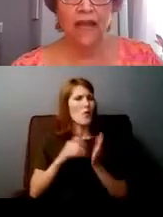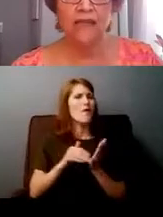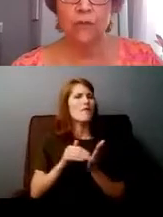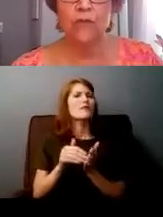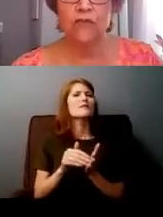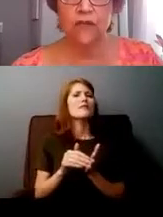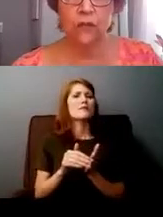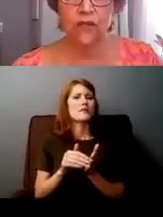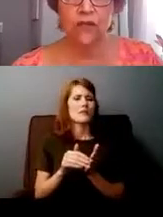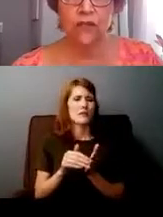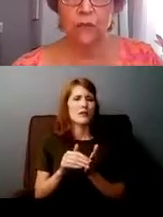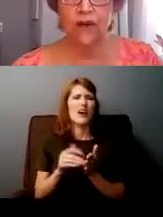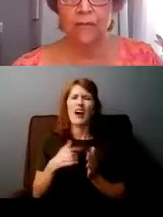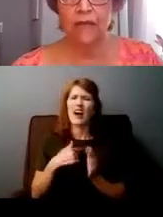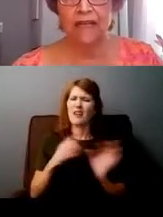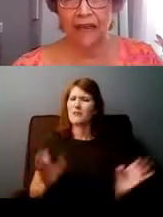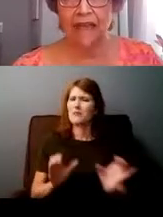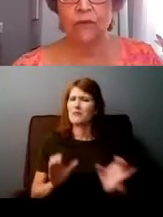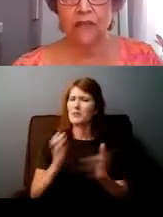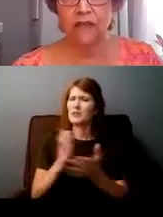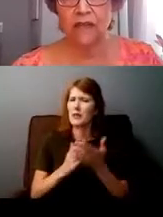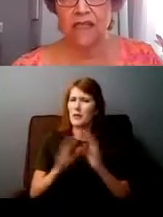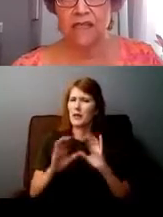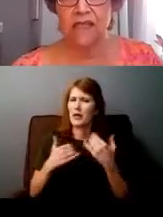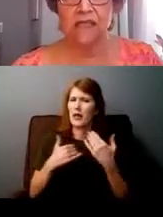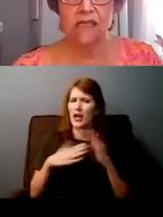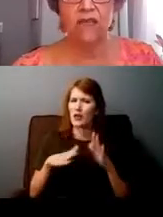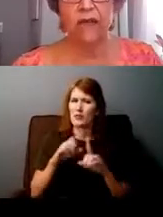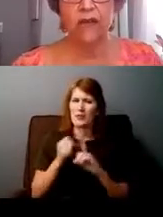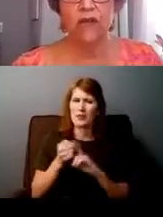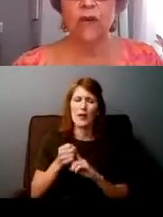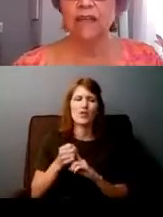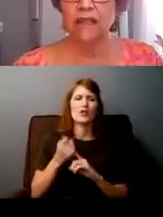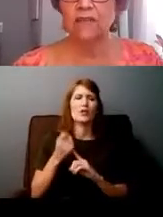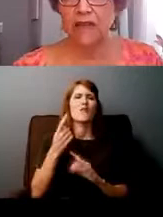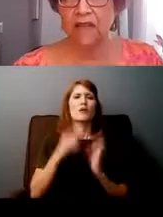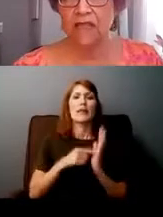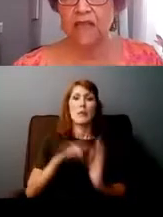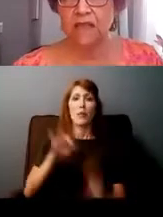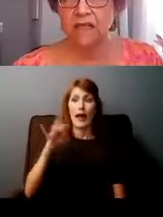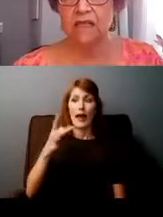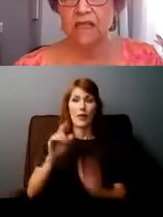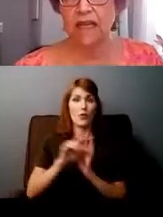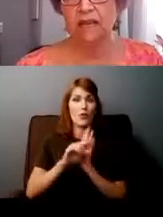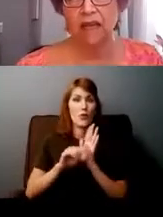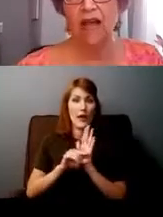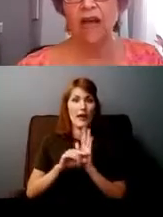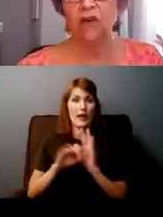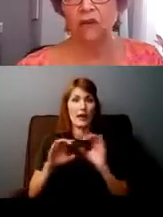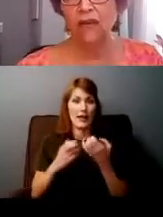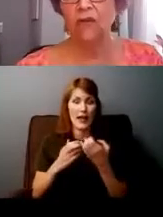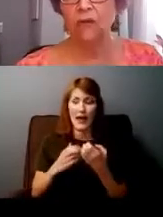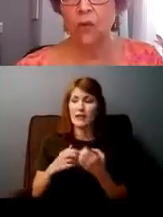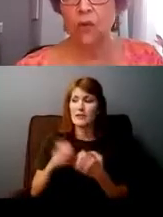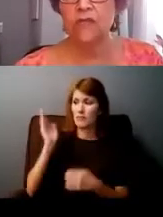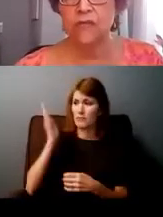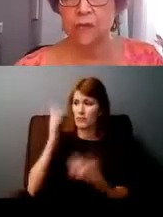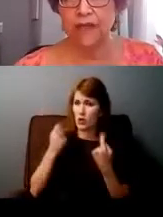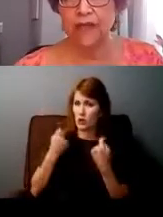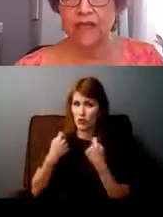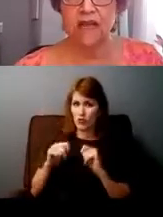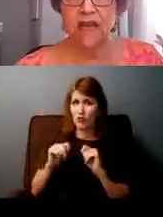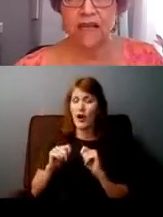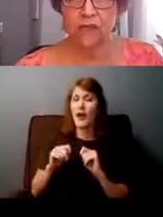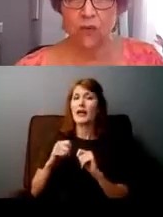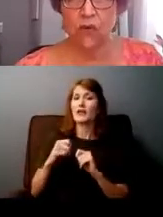some classroom situations where I've been in 8th grade classes and trying to convince kids to take the higher level courses